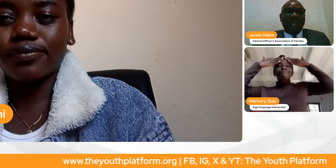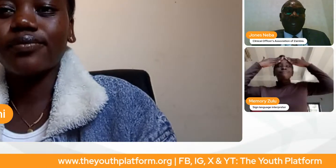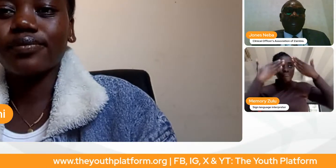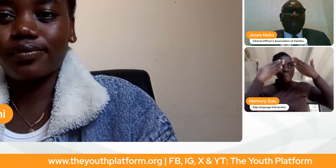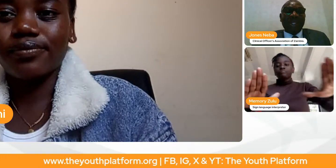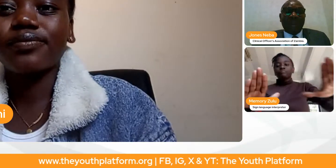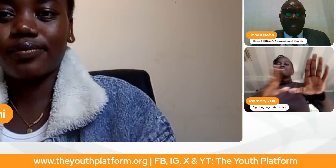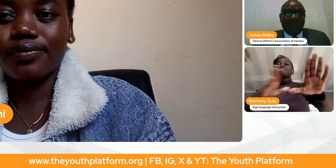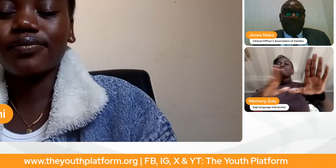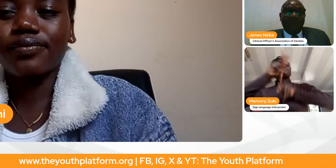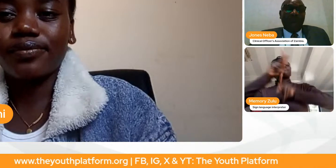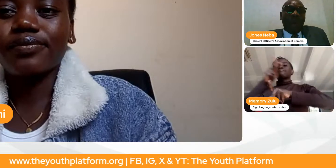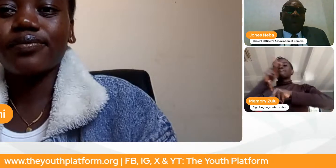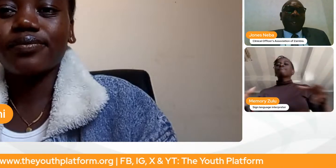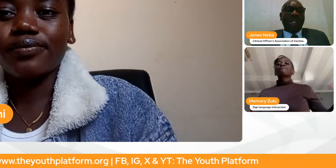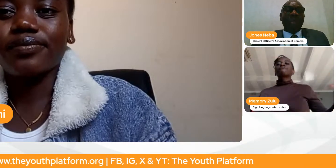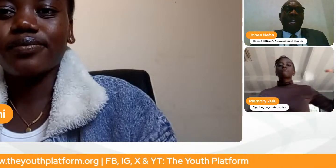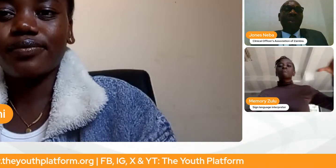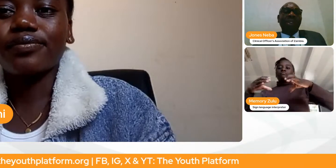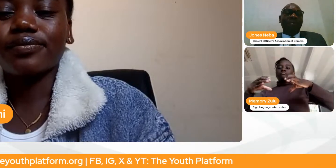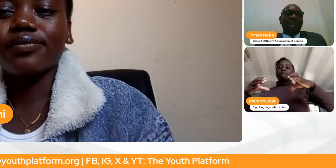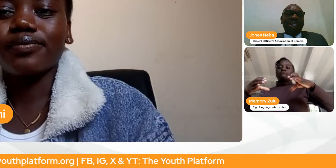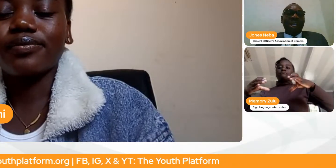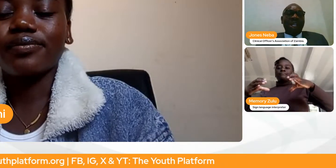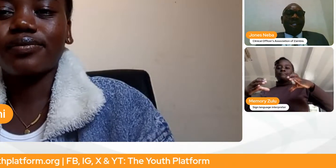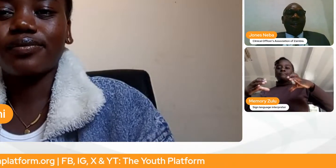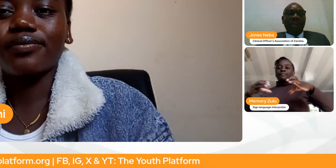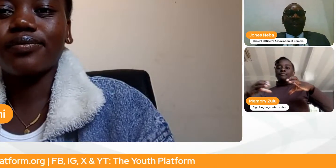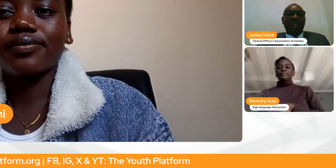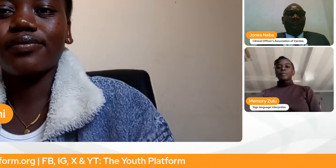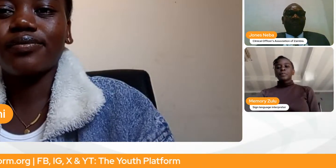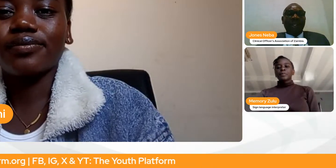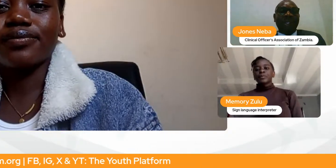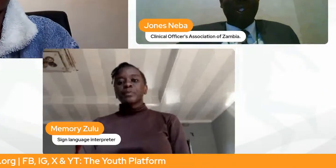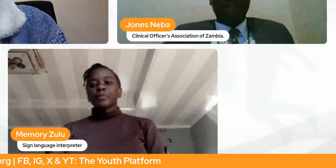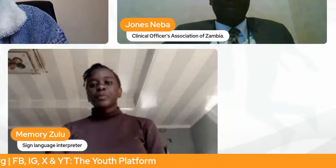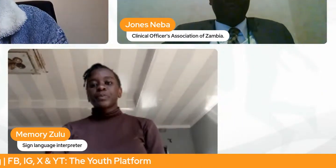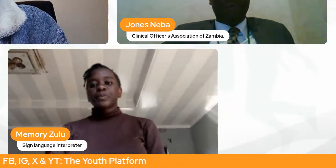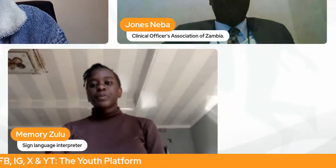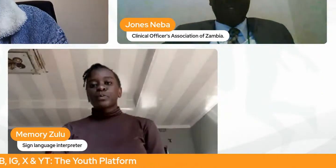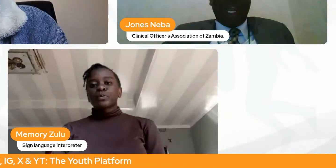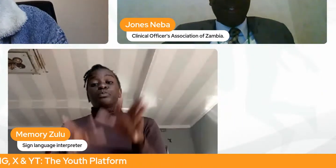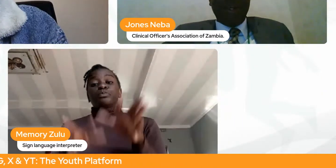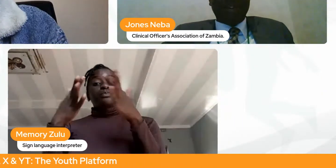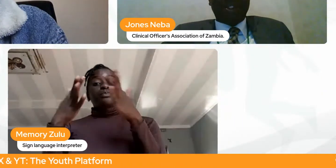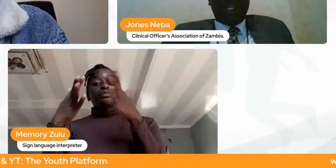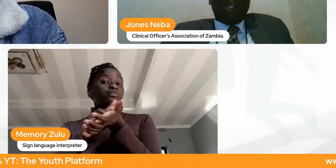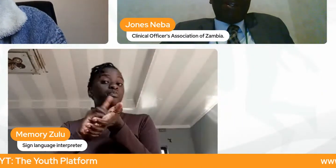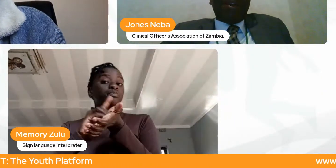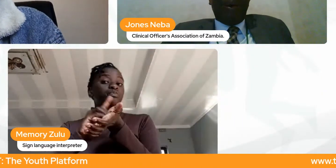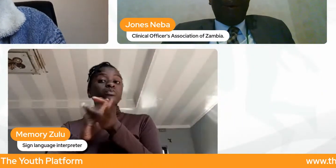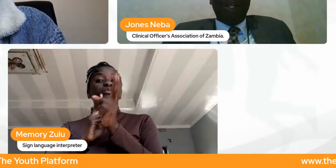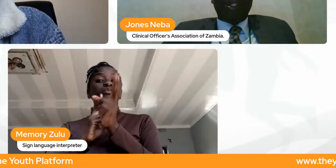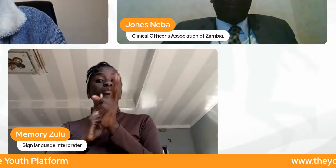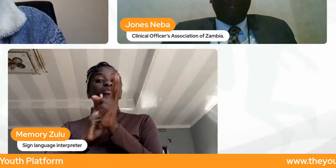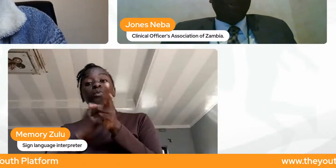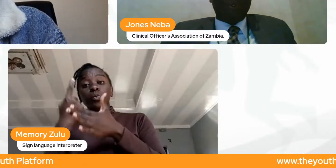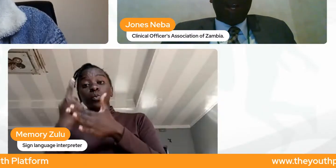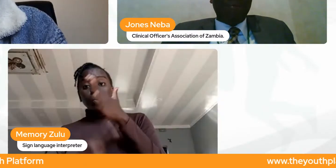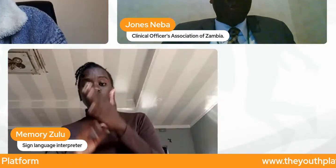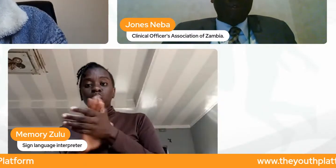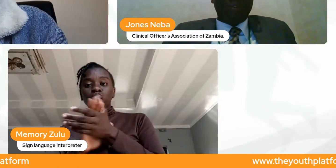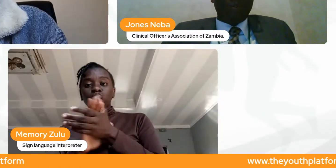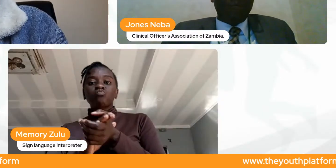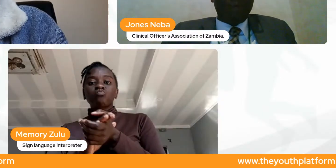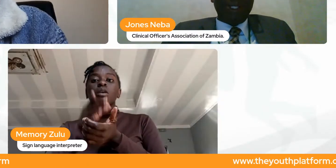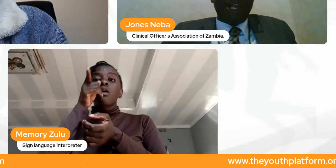it? So these people who are watching becomes ambassadors now to their friends. Because I know to say, always a friend would come